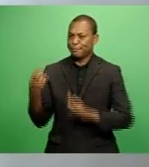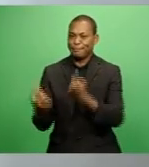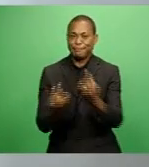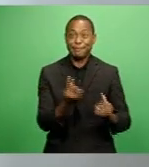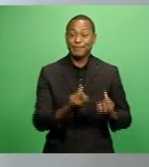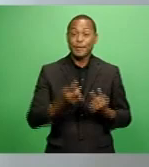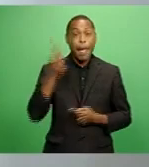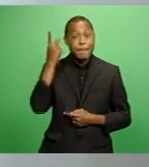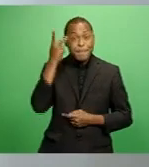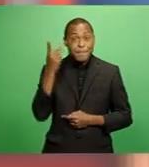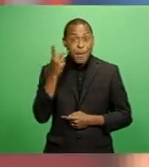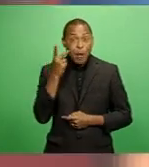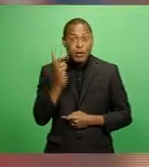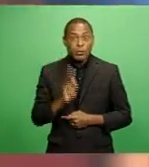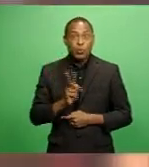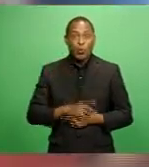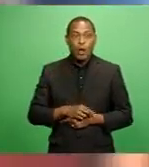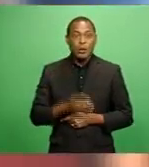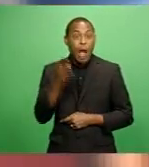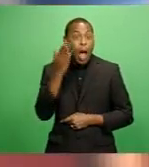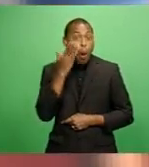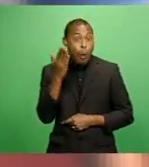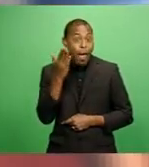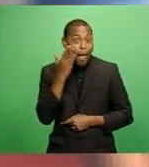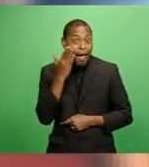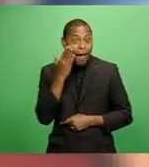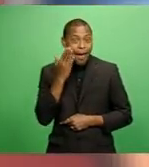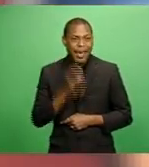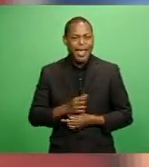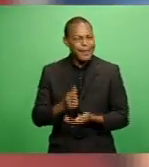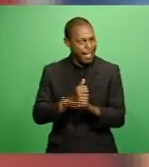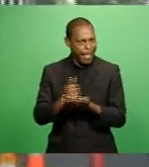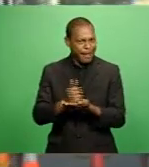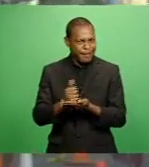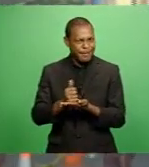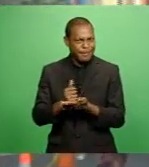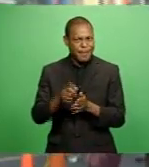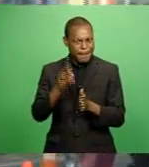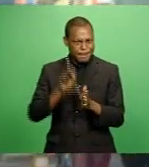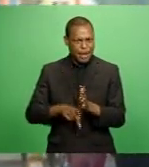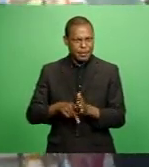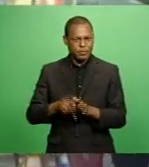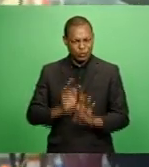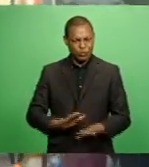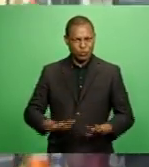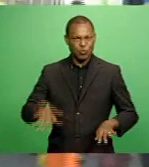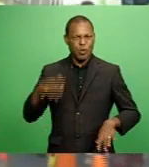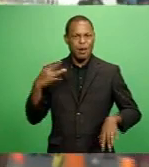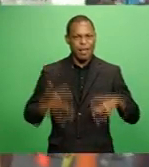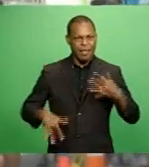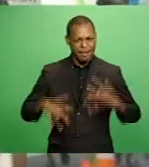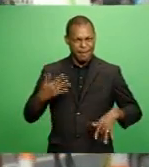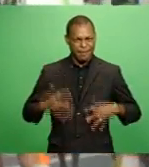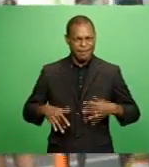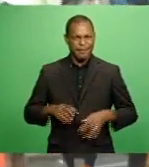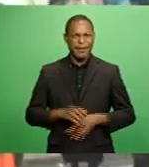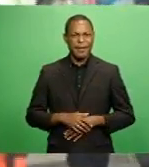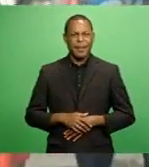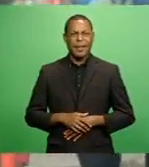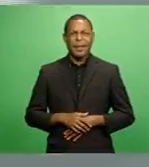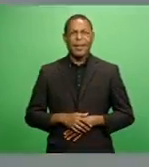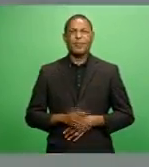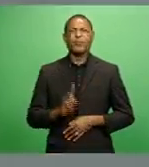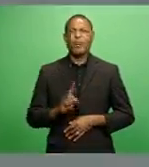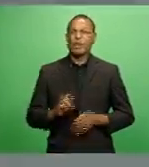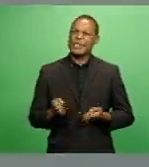to be very hyper vigilant and to be a very active part of their children's lives, and to foster an environment